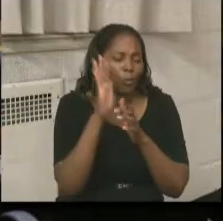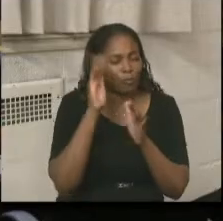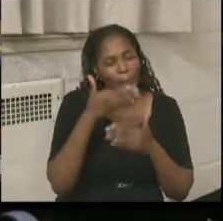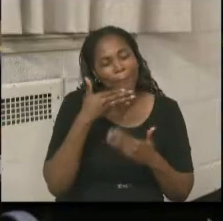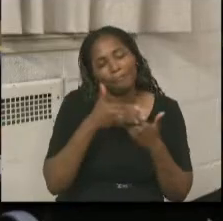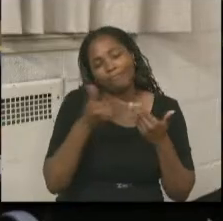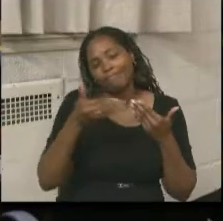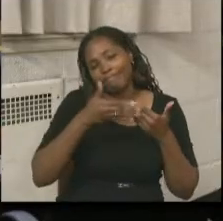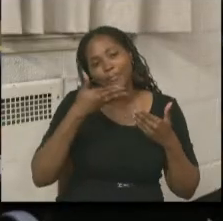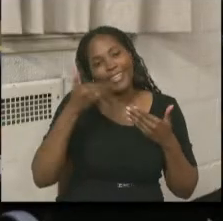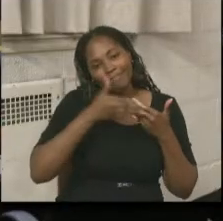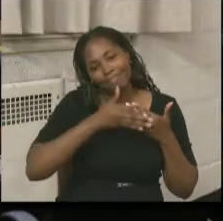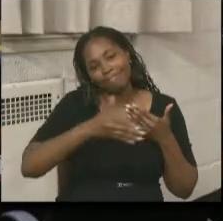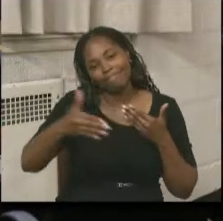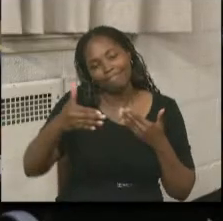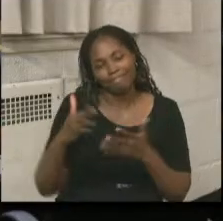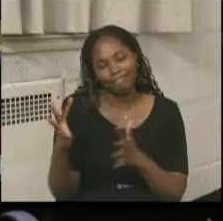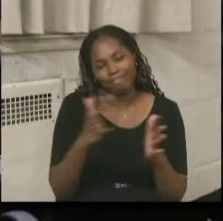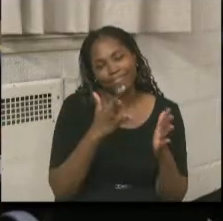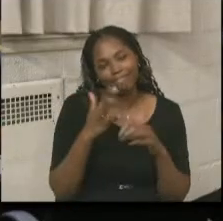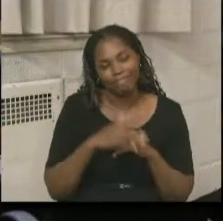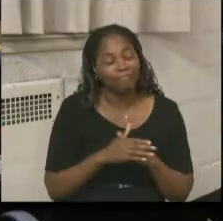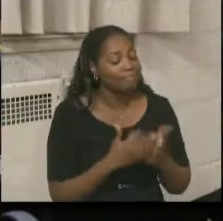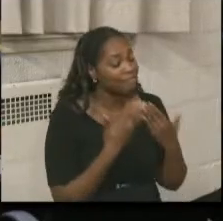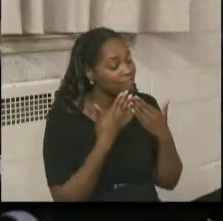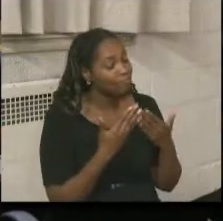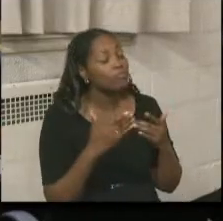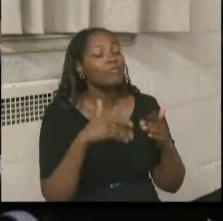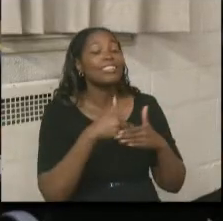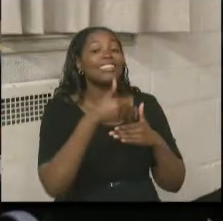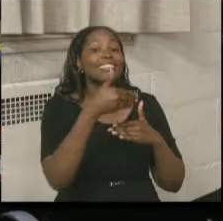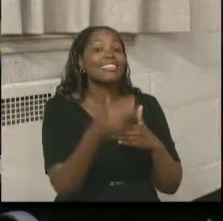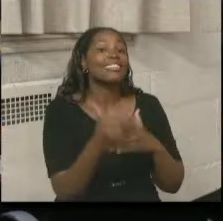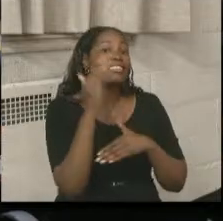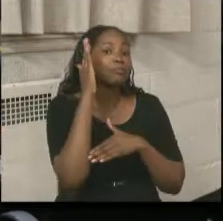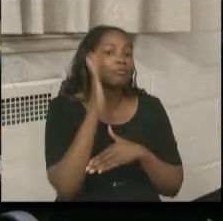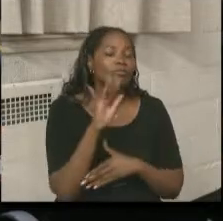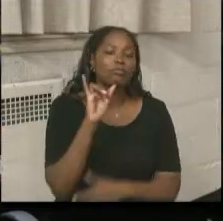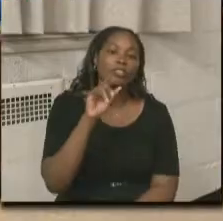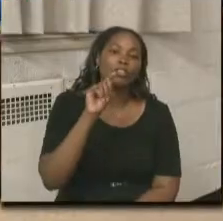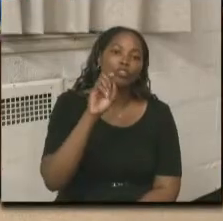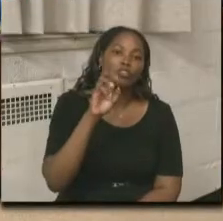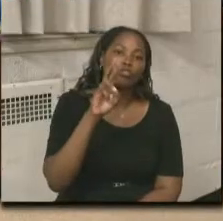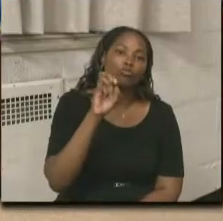so much. Our next speaker is Teresa Smith.